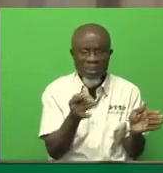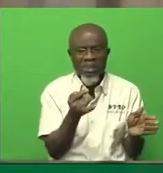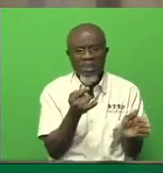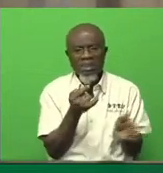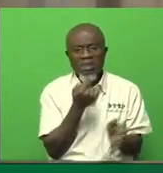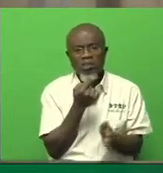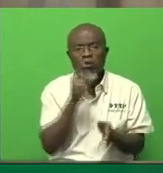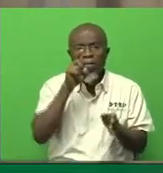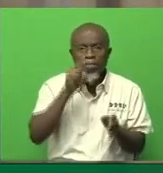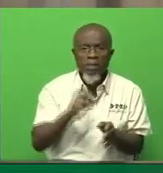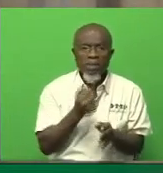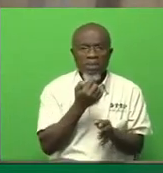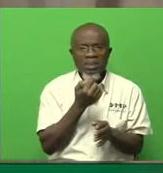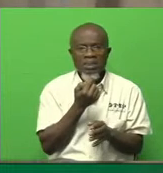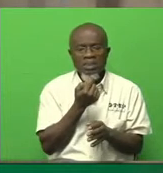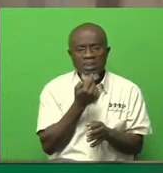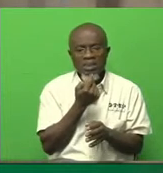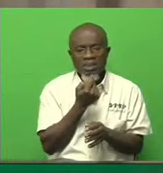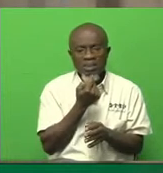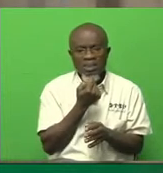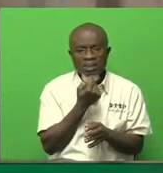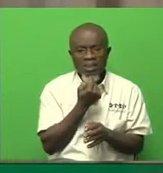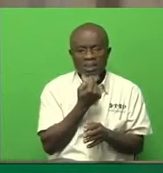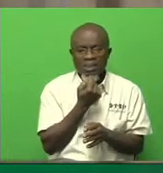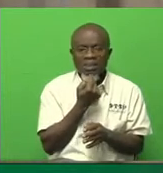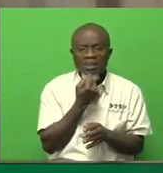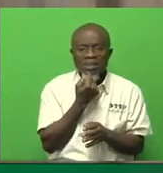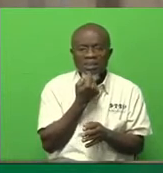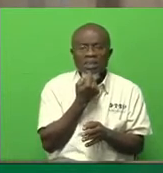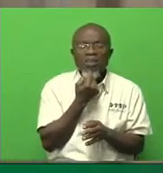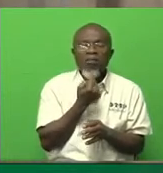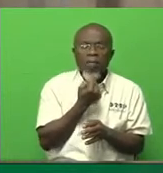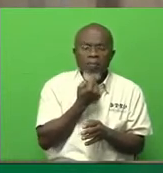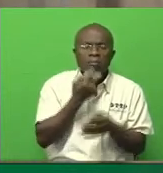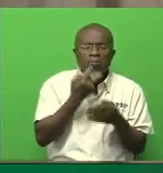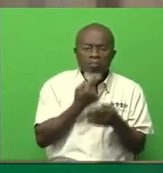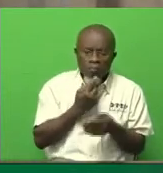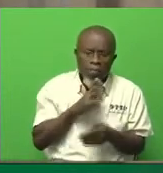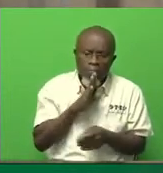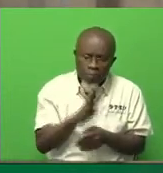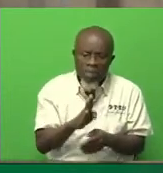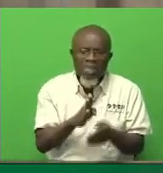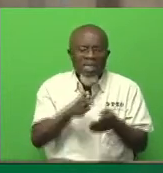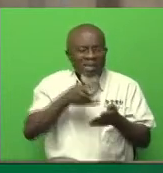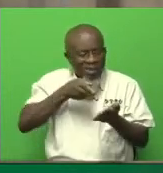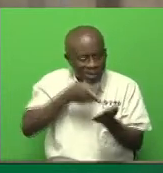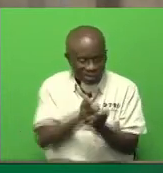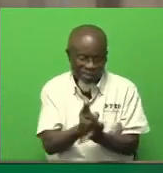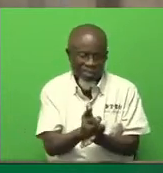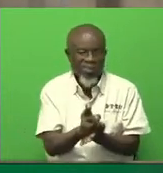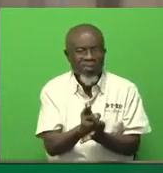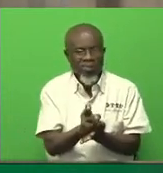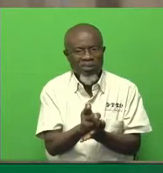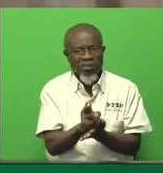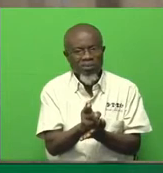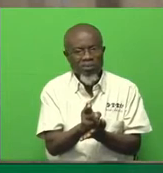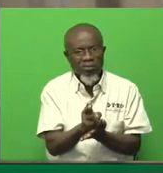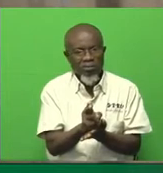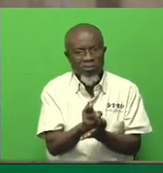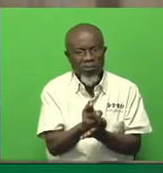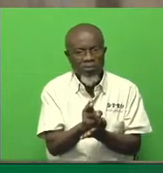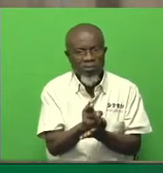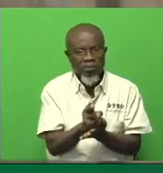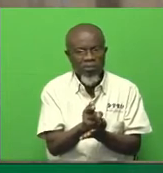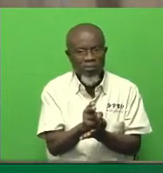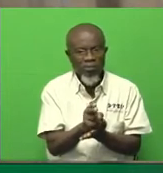you have to be at the very least honest about what you've done but the good thing is I don't know if